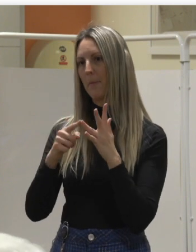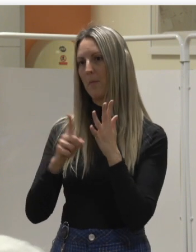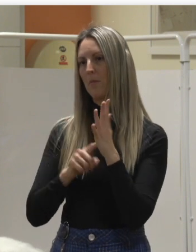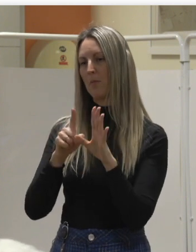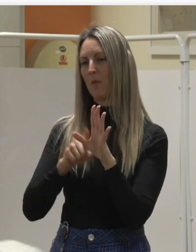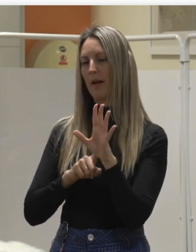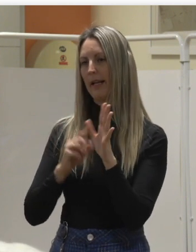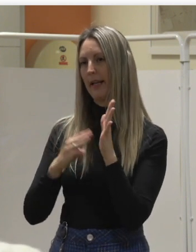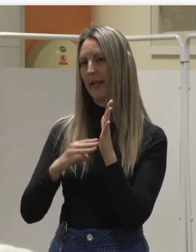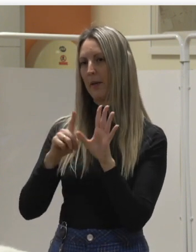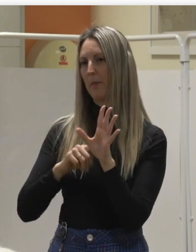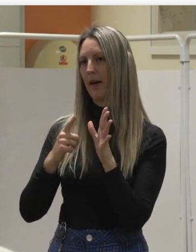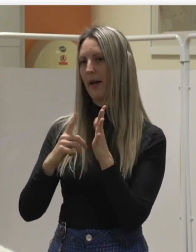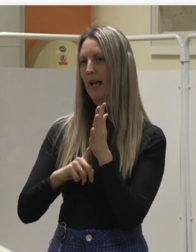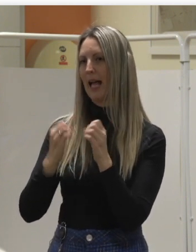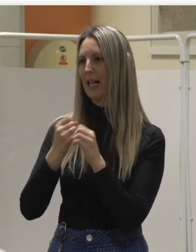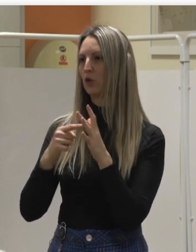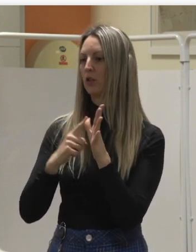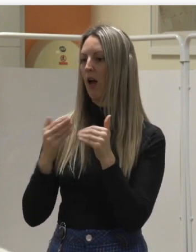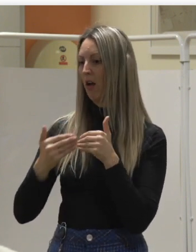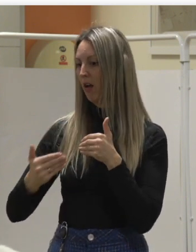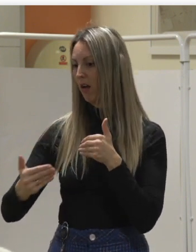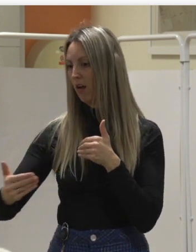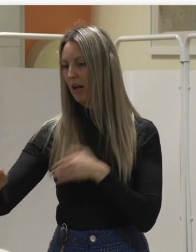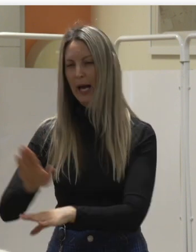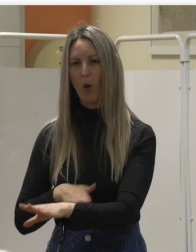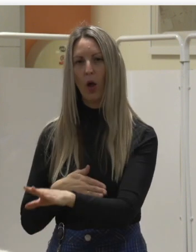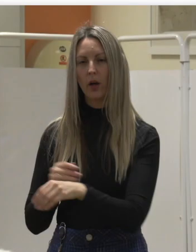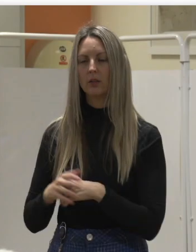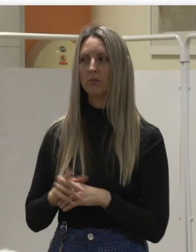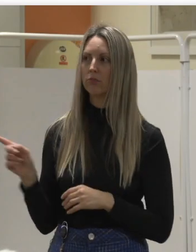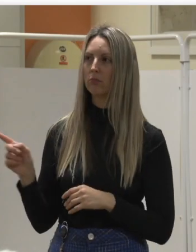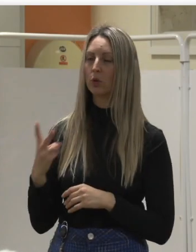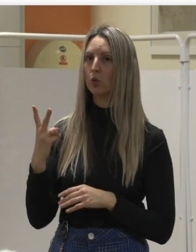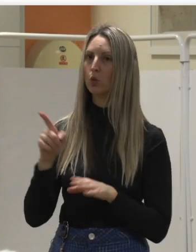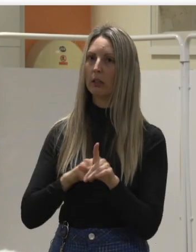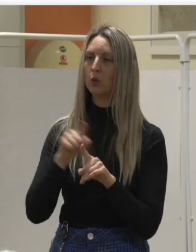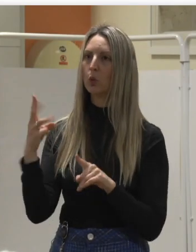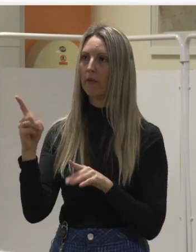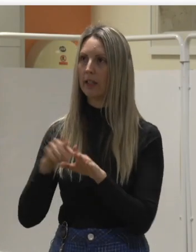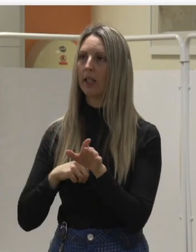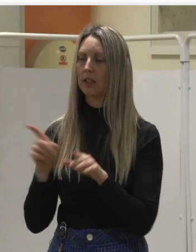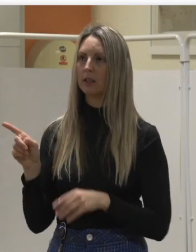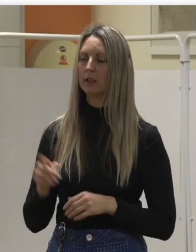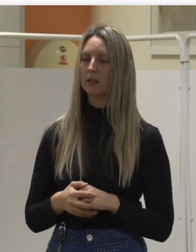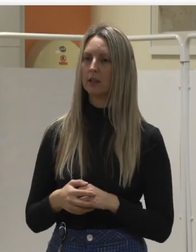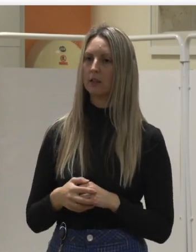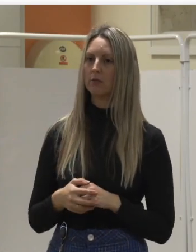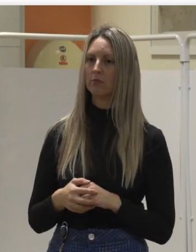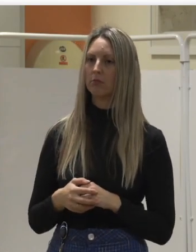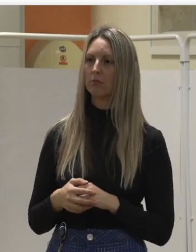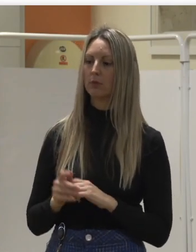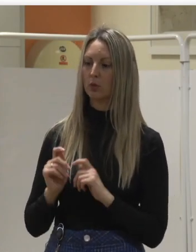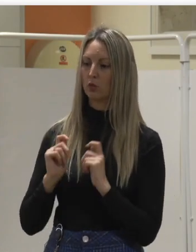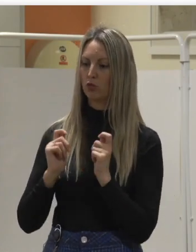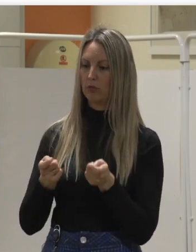there a sort of an average time? Most often about 2 years to 3 years. So the treatment